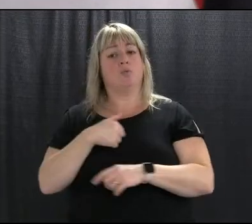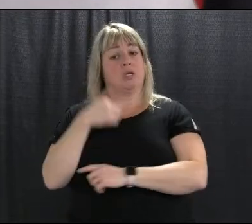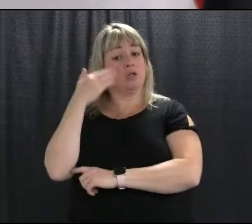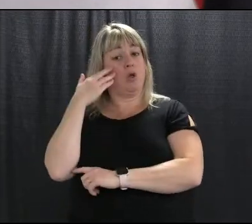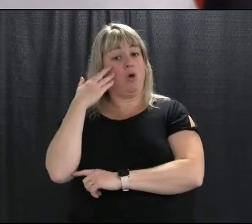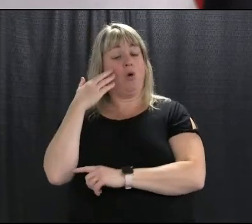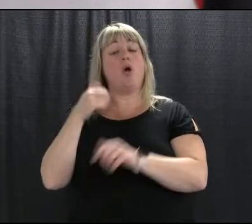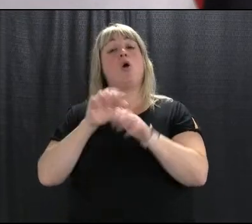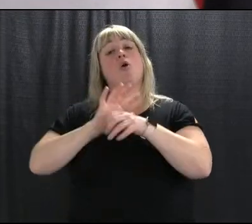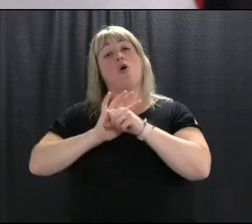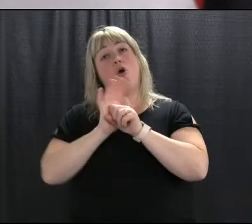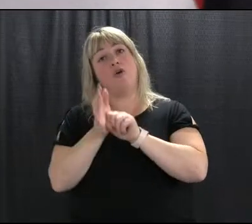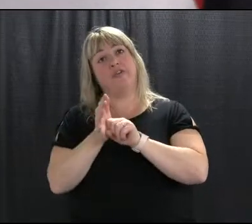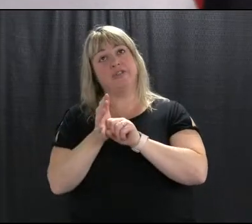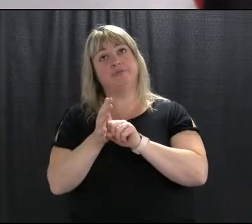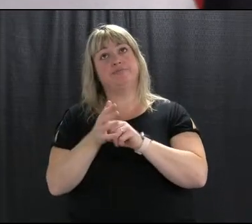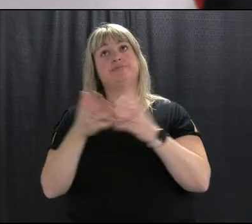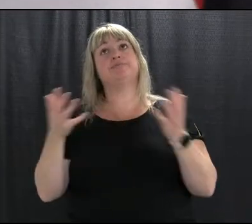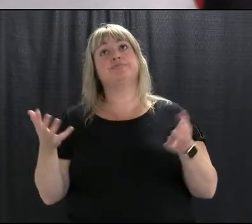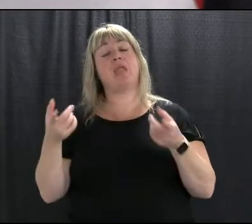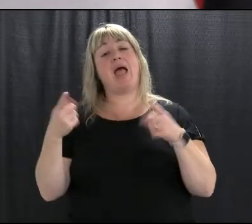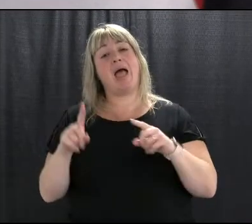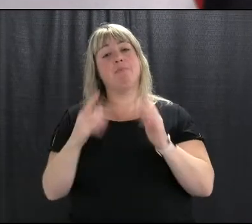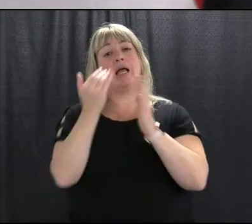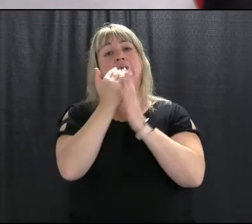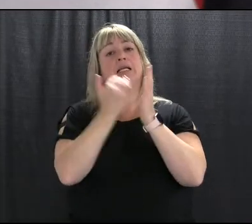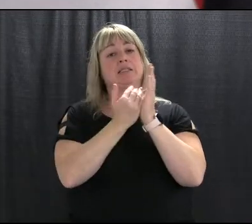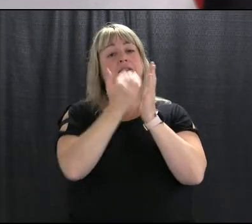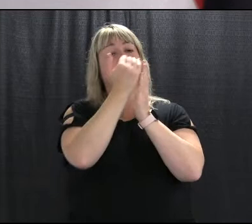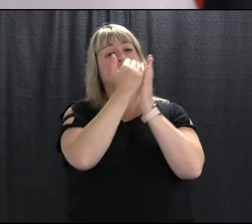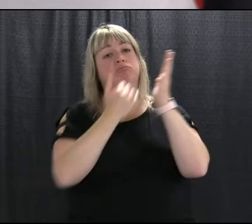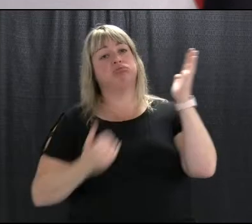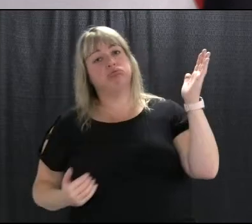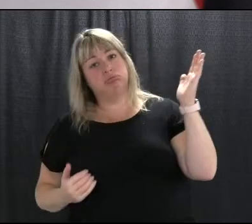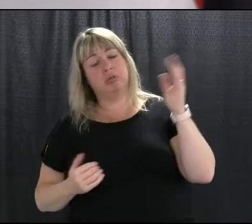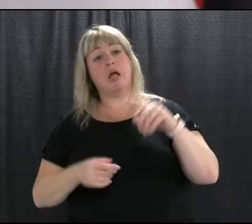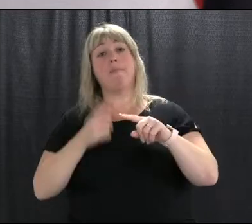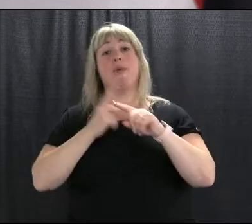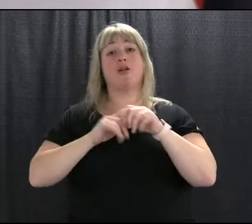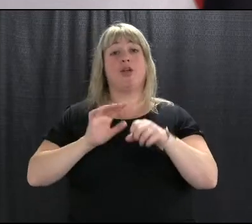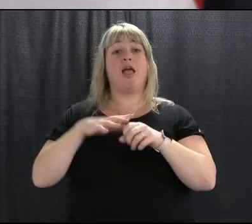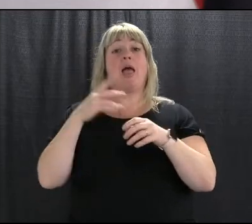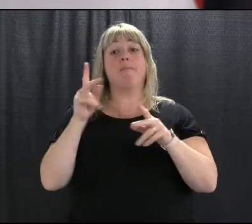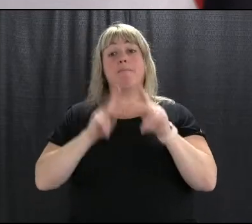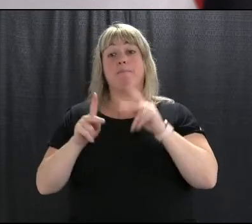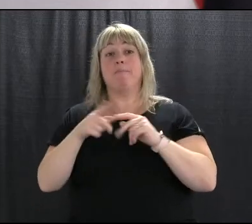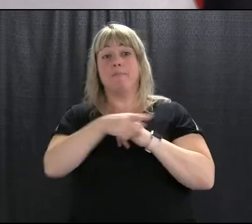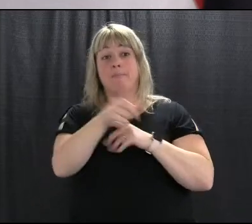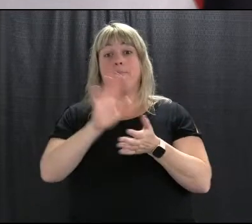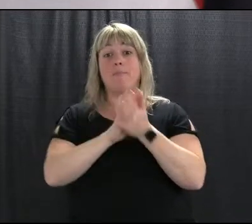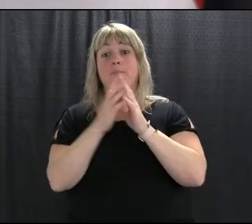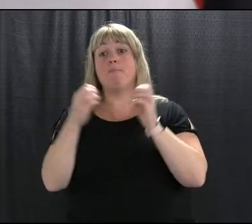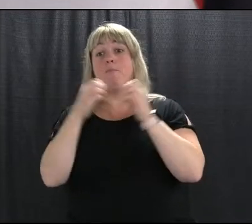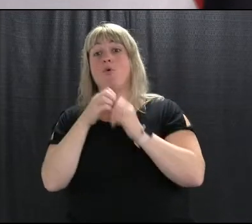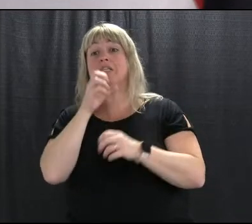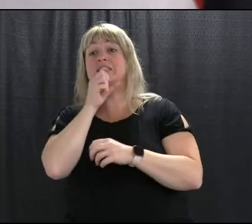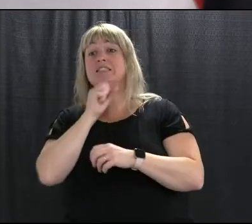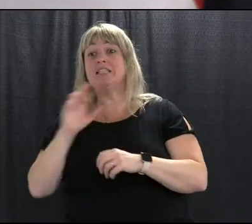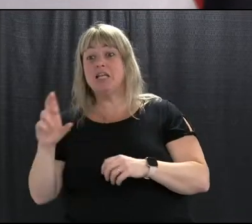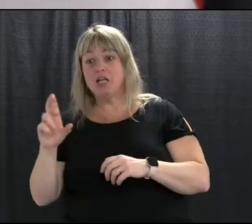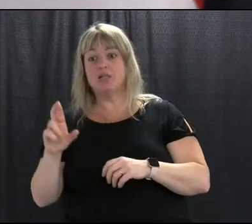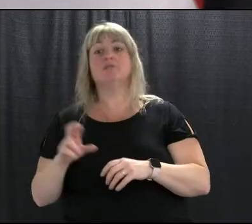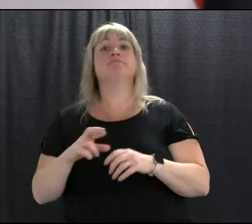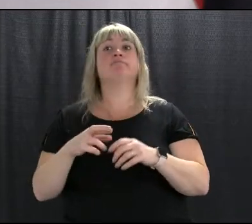of COVID and the growing aging population that the need for joint replacements has gone way